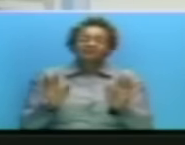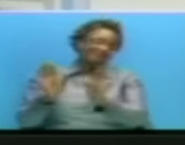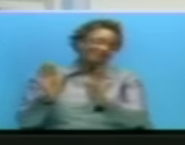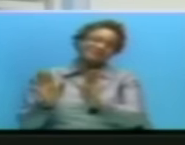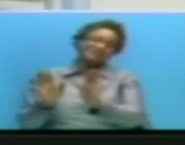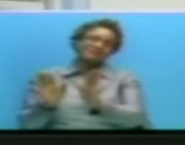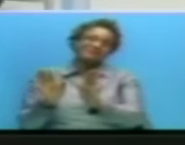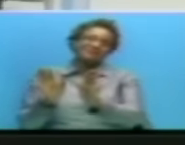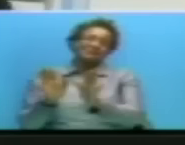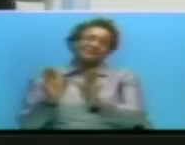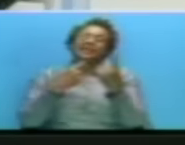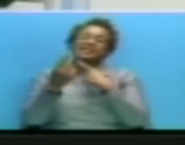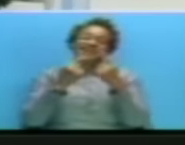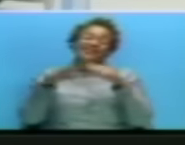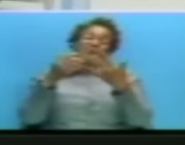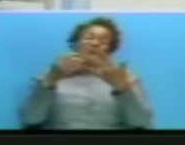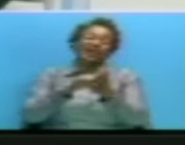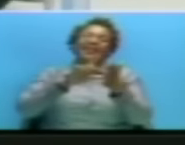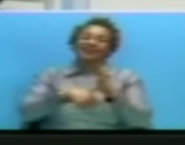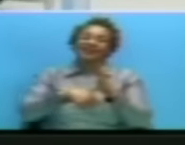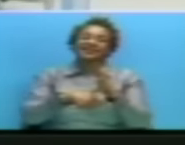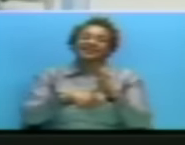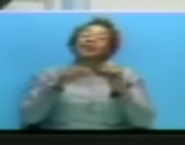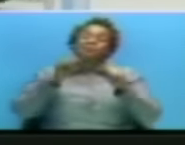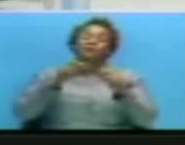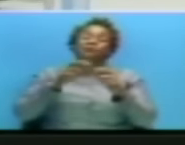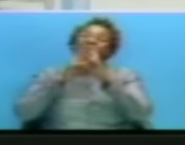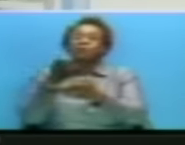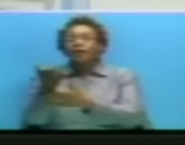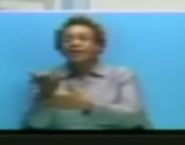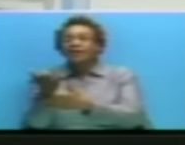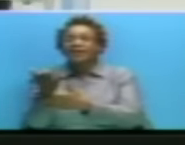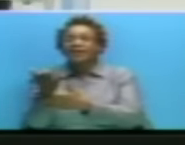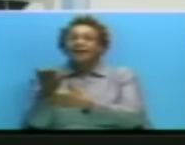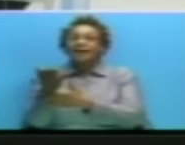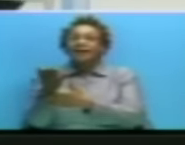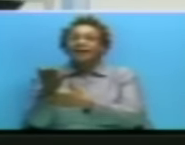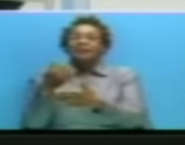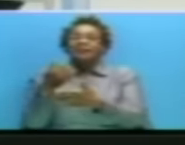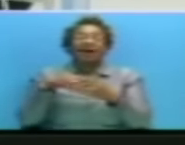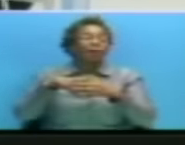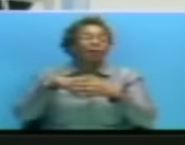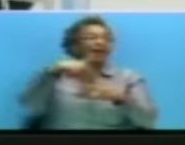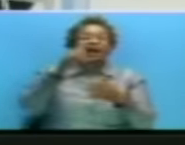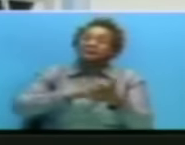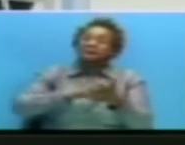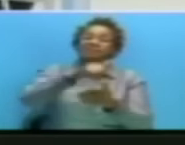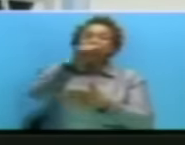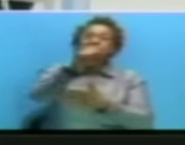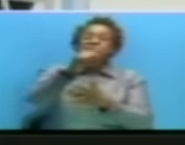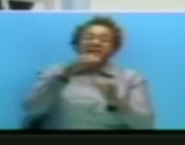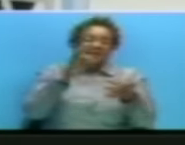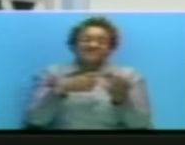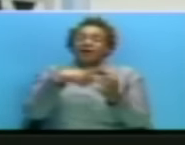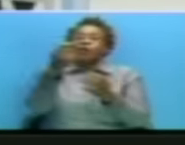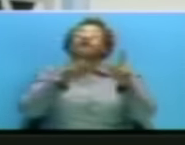leave it there. We'll come back and discuss the substance of the issues of the KFCB. Can I respond to him? Fine, you're just saying why you never went out of the country. Unless I go out for a trip